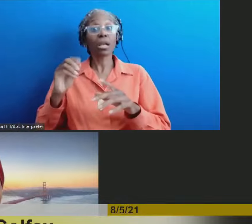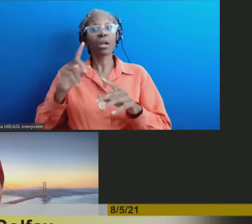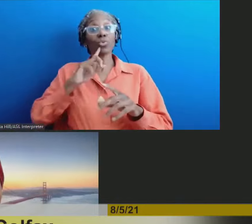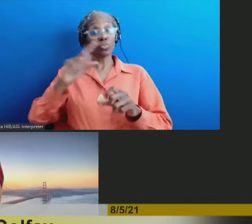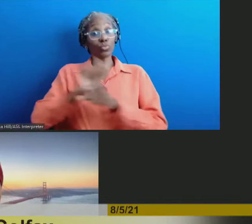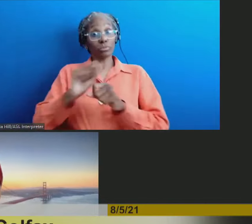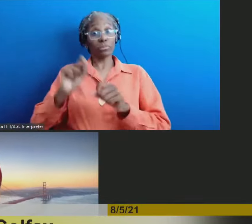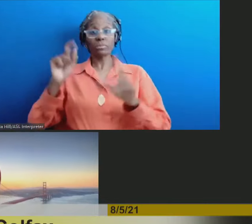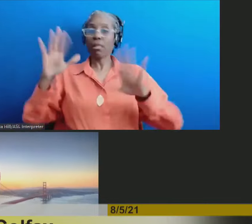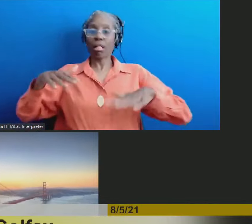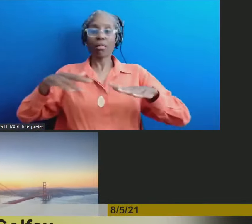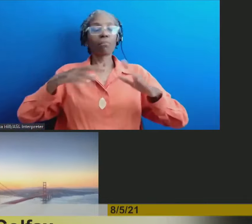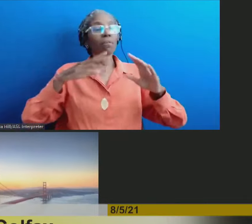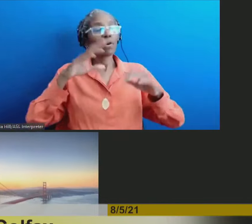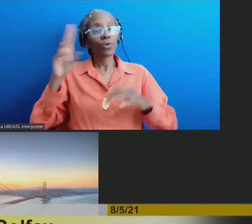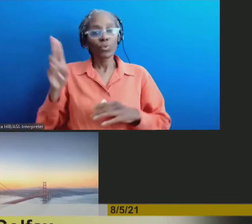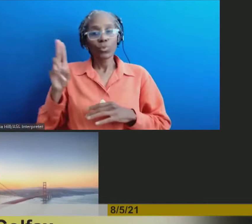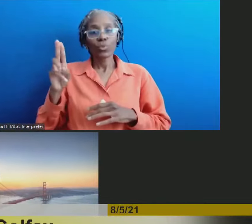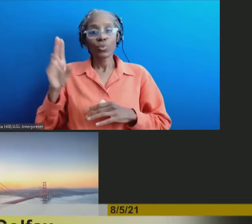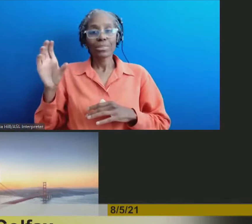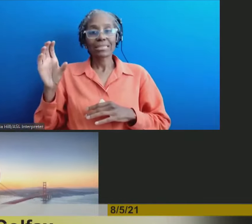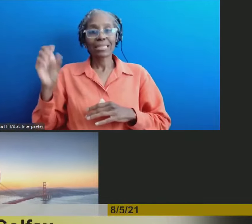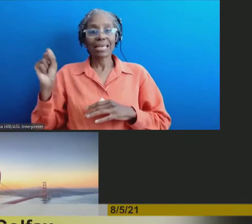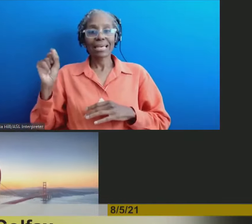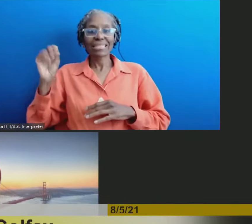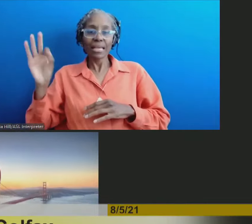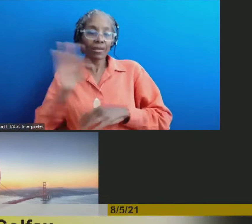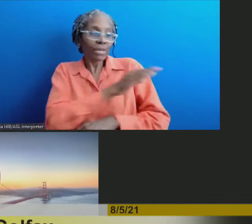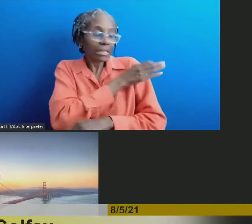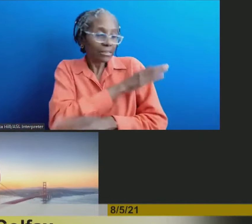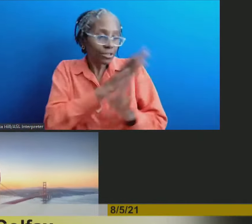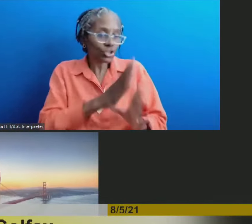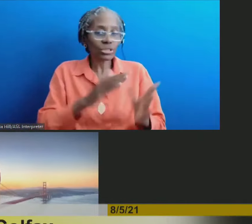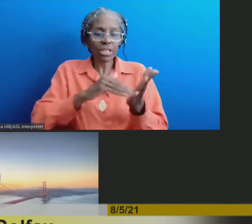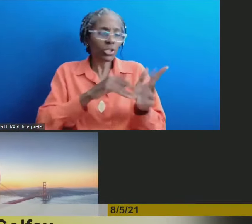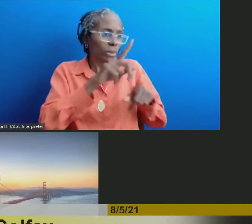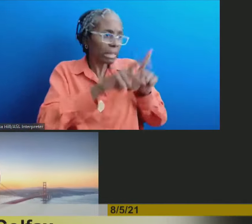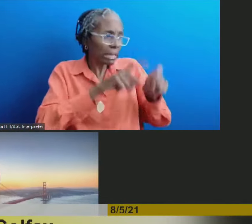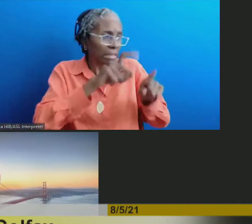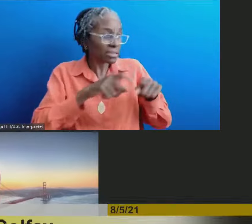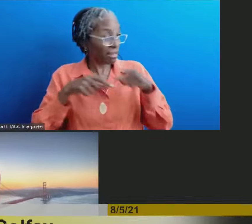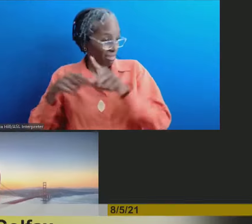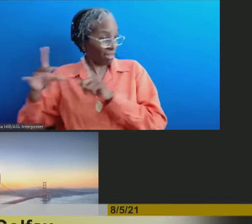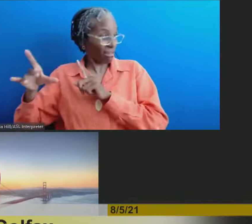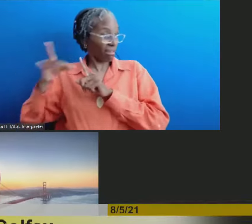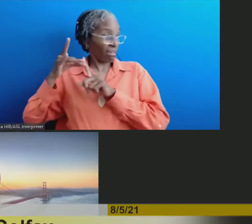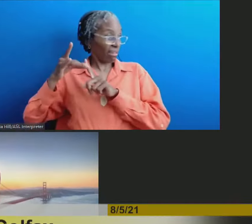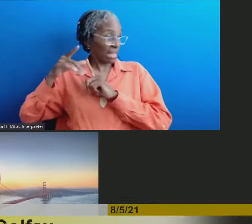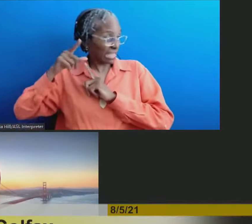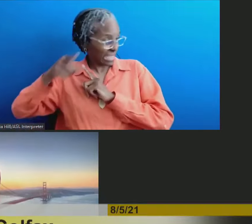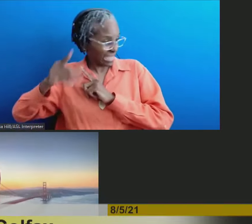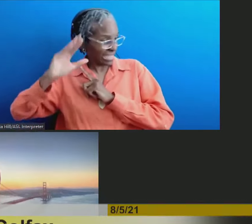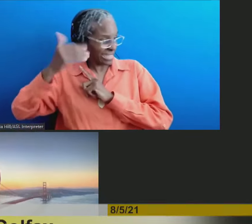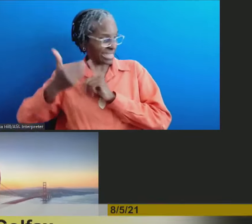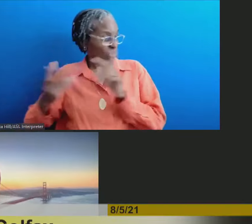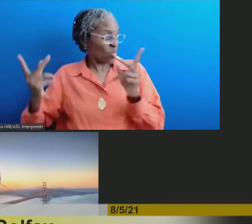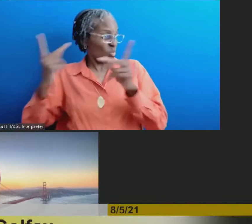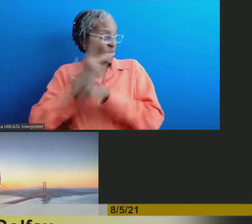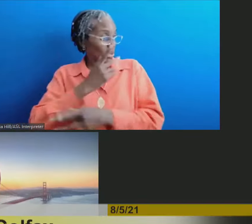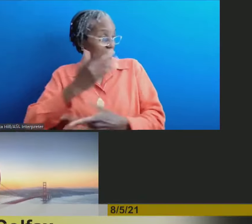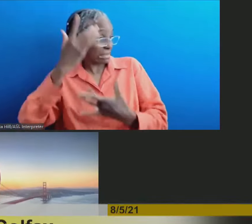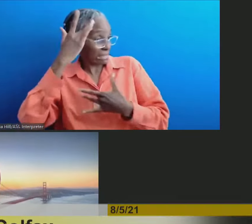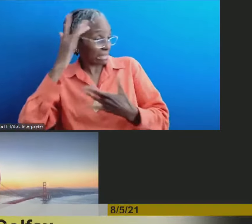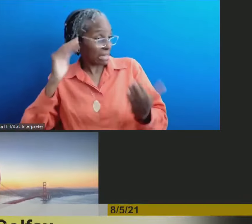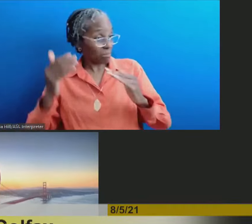UCSF colleagues, the clinicians and doctors there, there's emerging evidence and supporting evidence that that is the